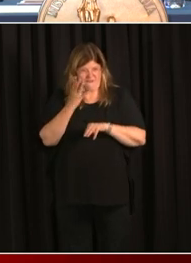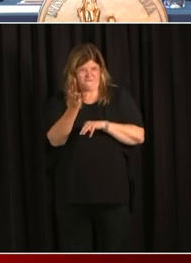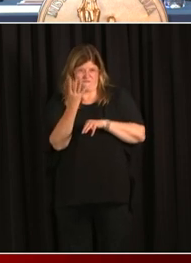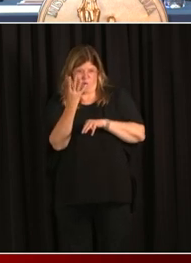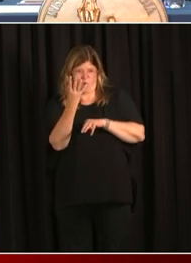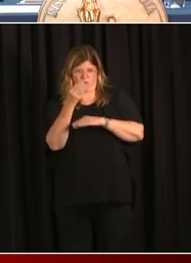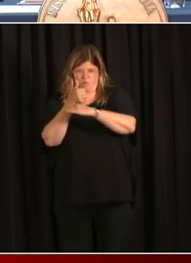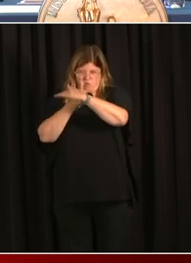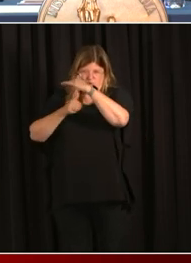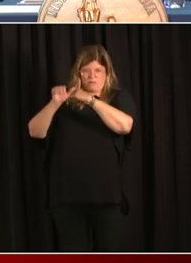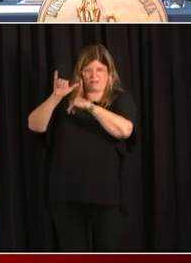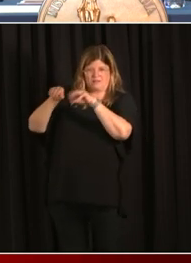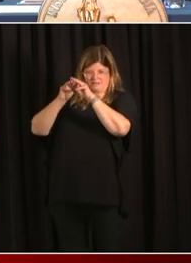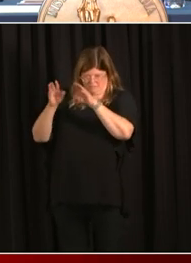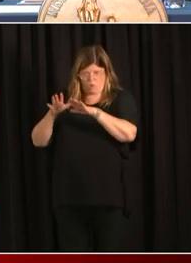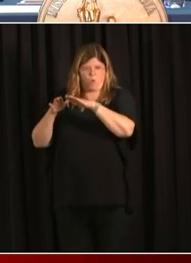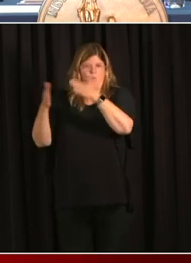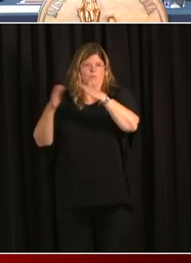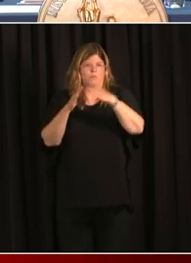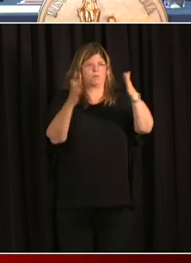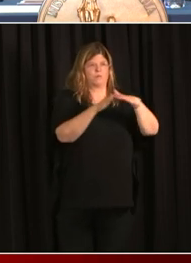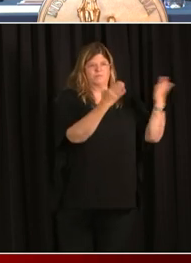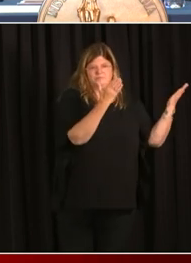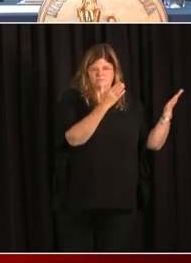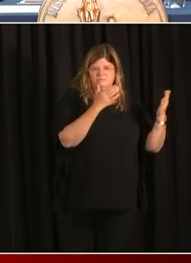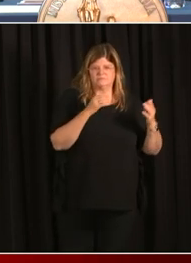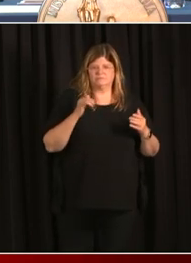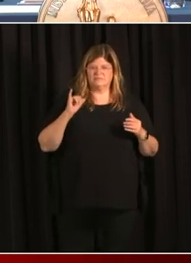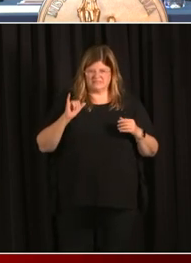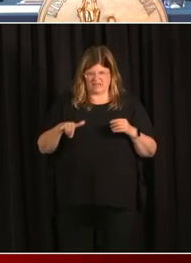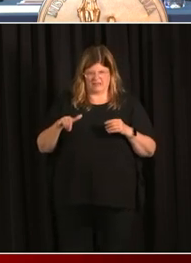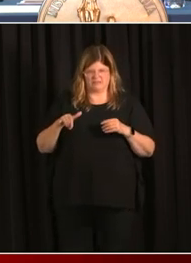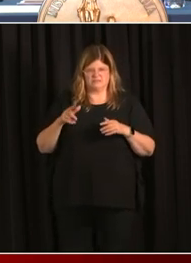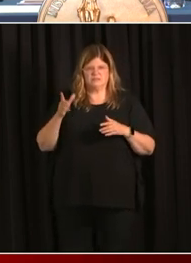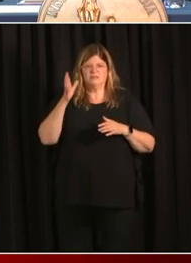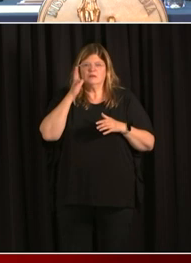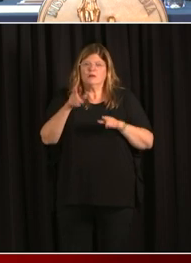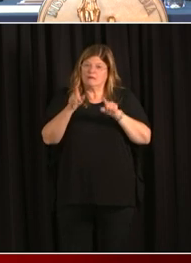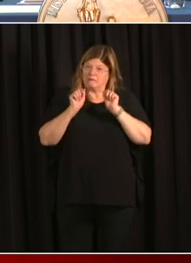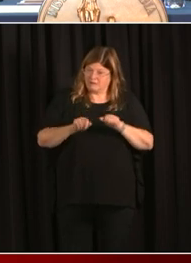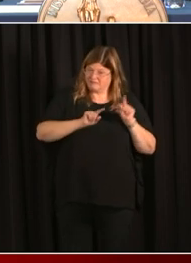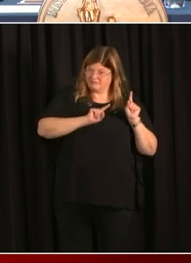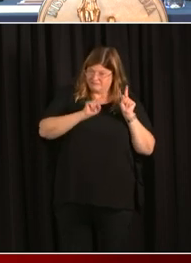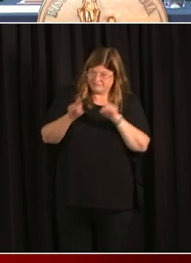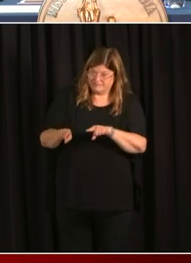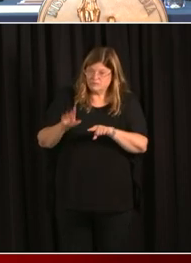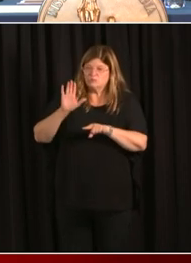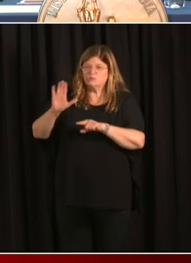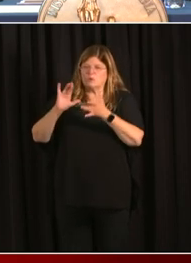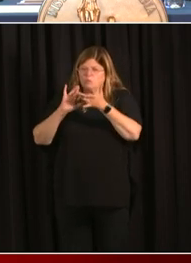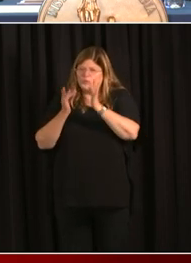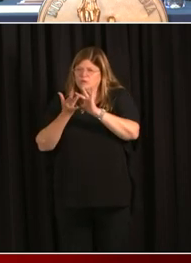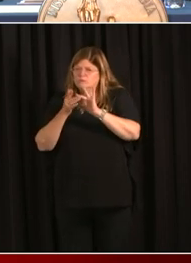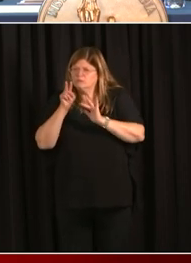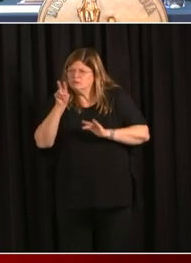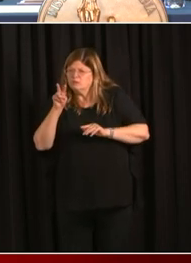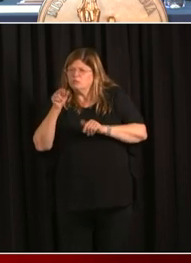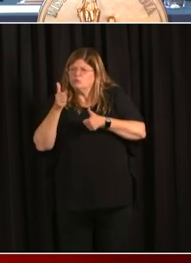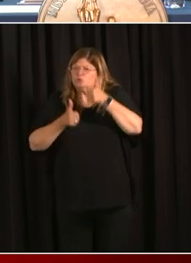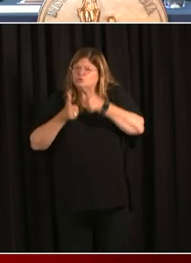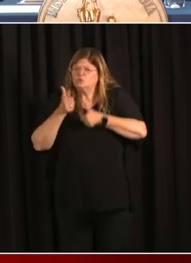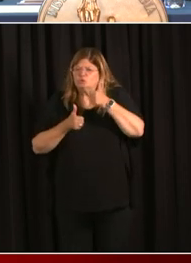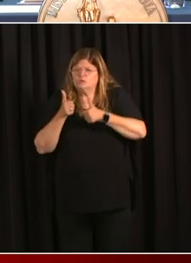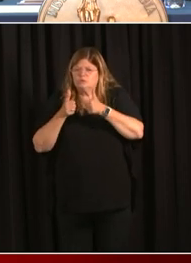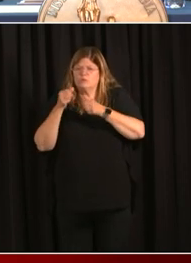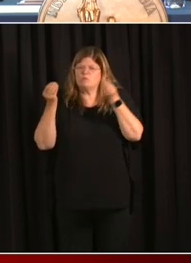its offerings, and you can go to the Smithsonian's website to find out more, because I